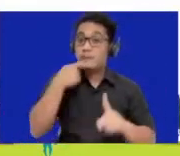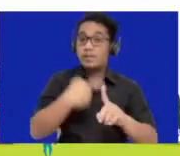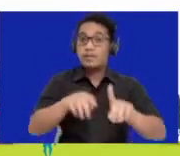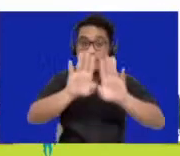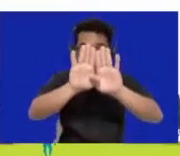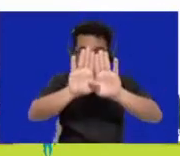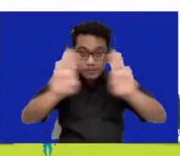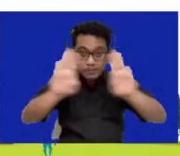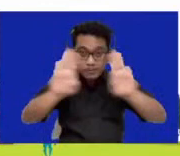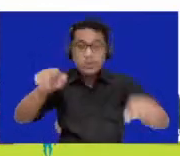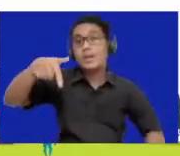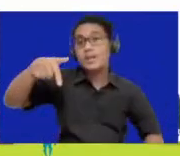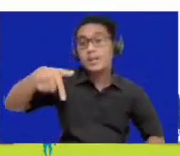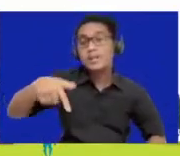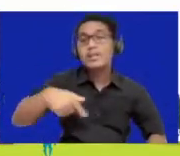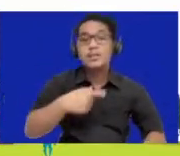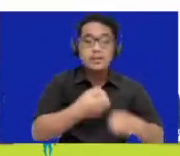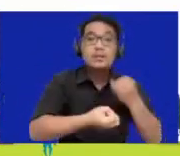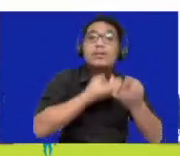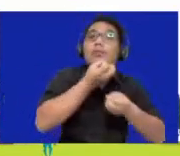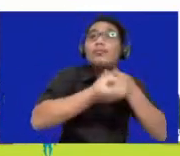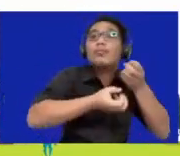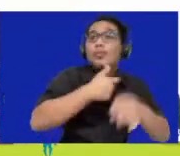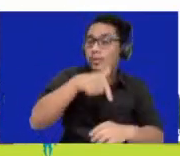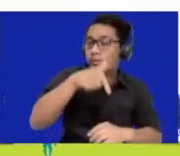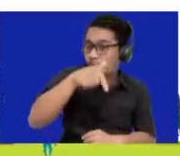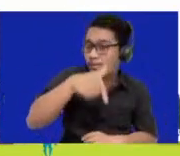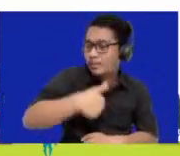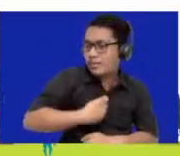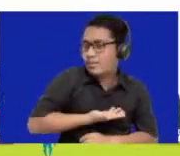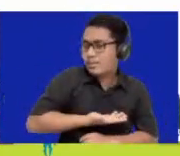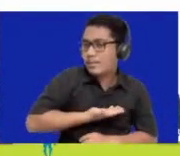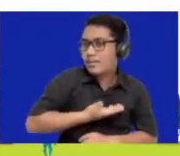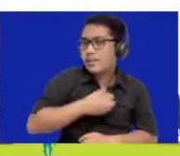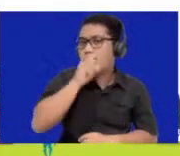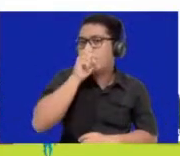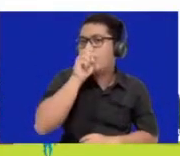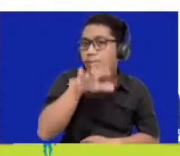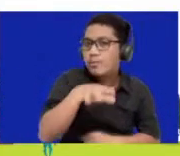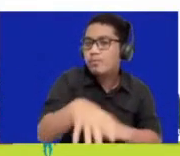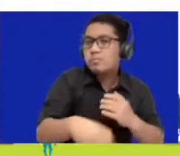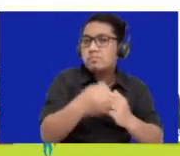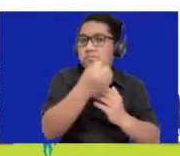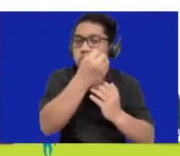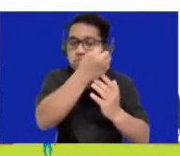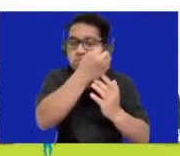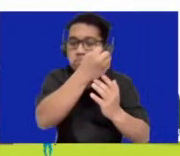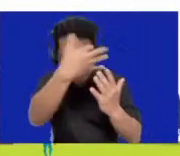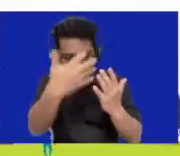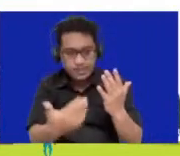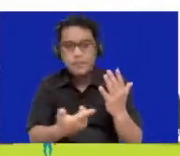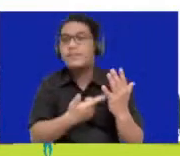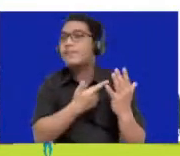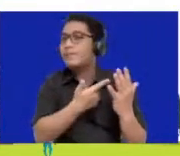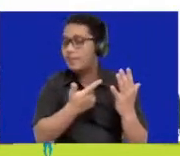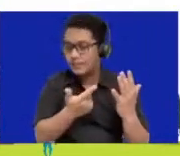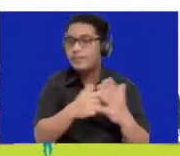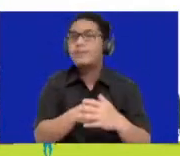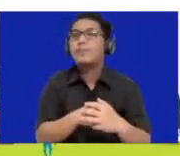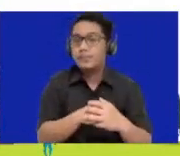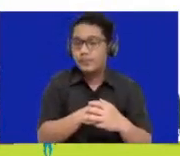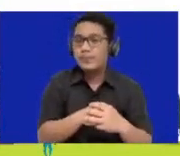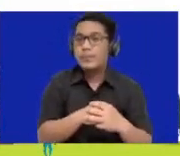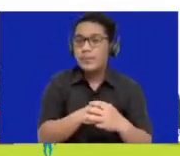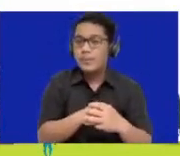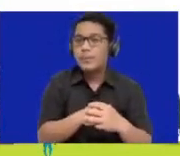the disaster profile of our country. We are mainly in disasters like all